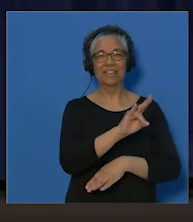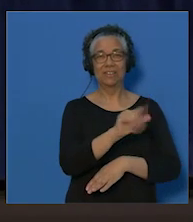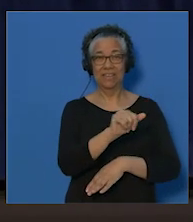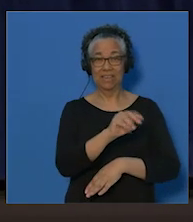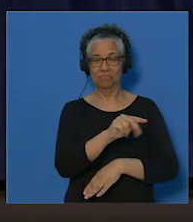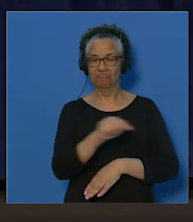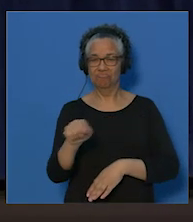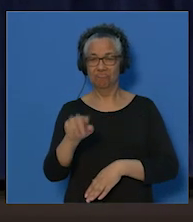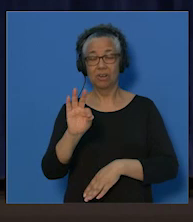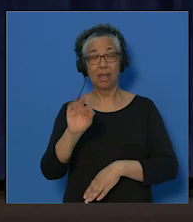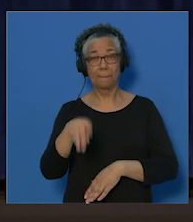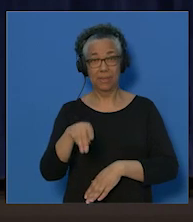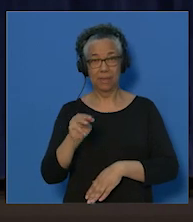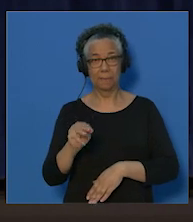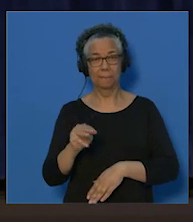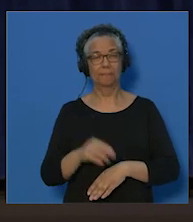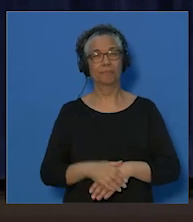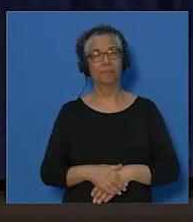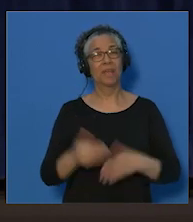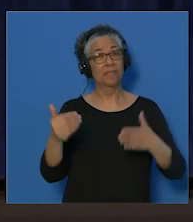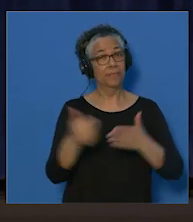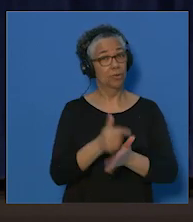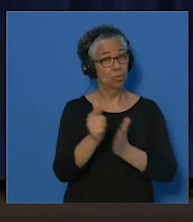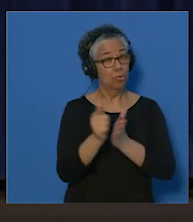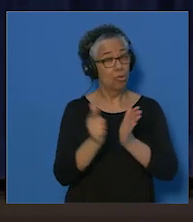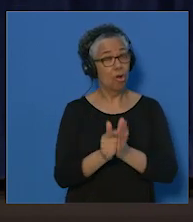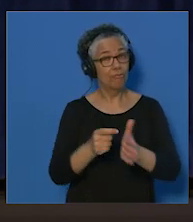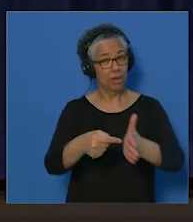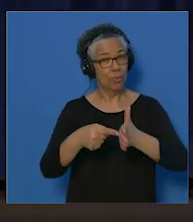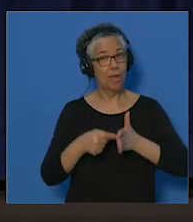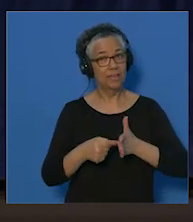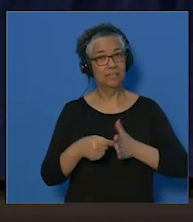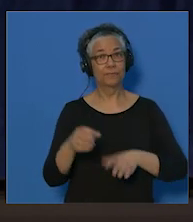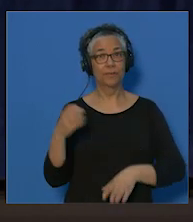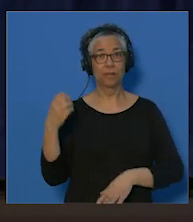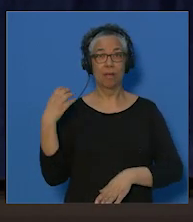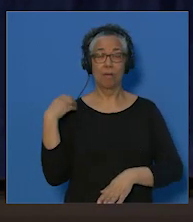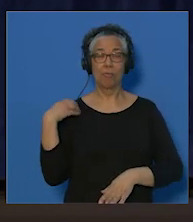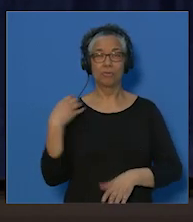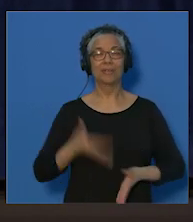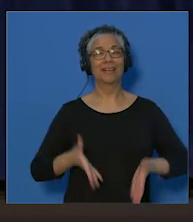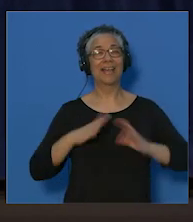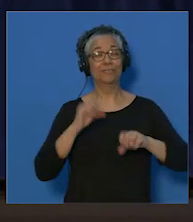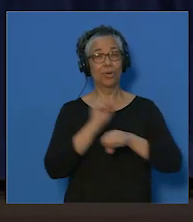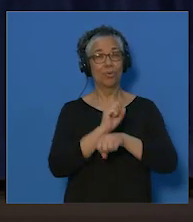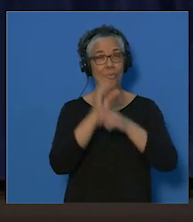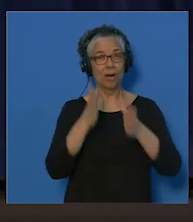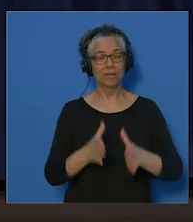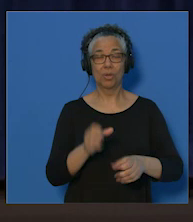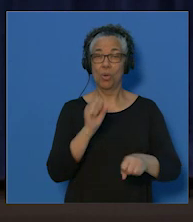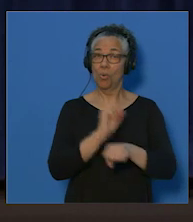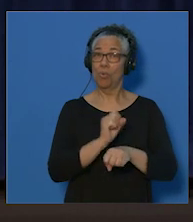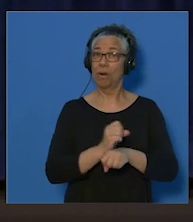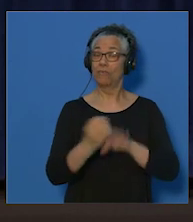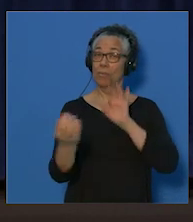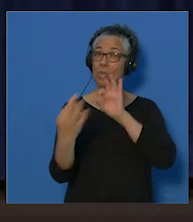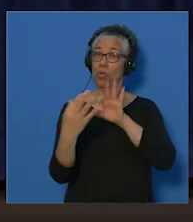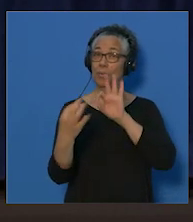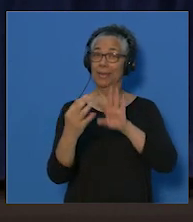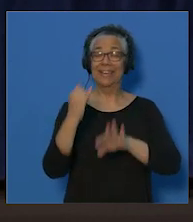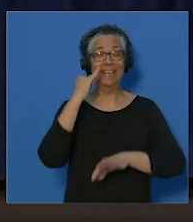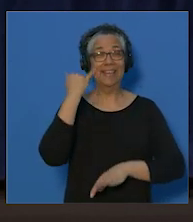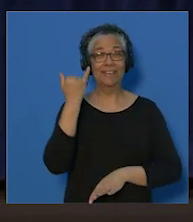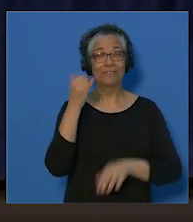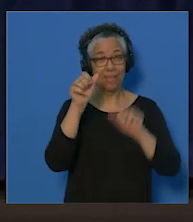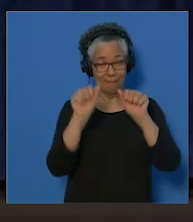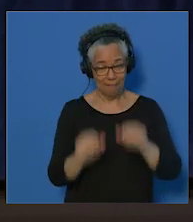p.m. The new law still requires employers to allow their employees to work from home if they are